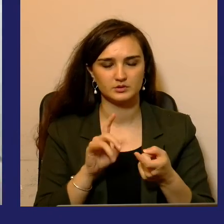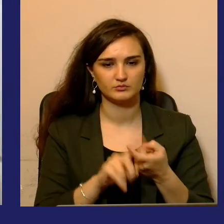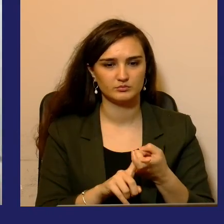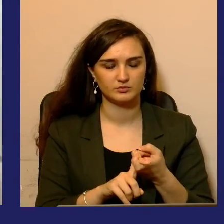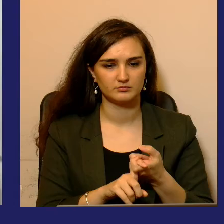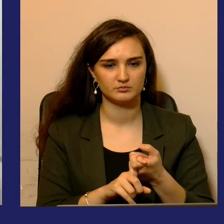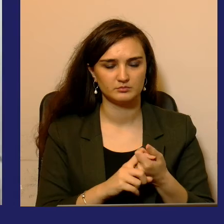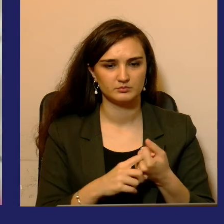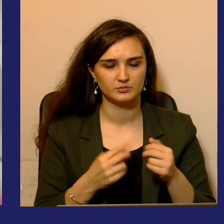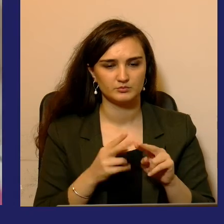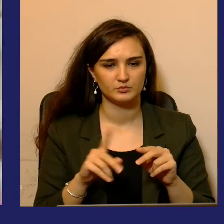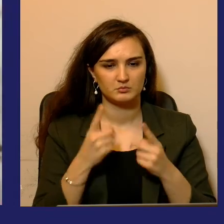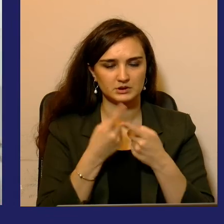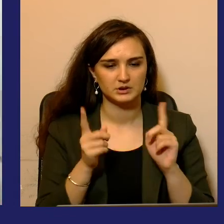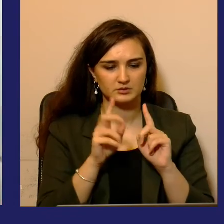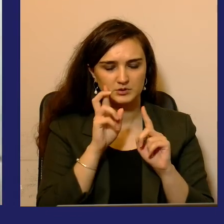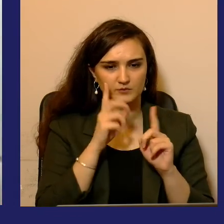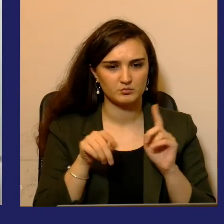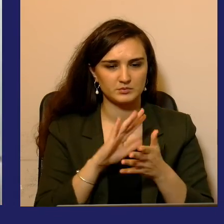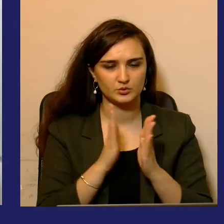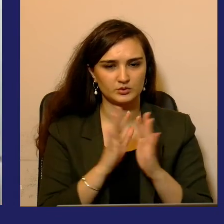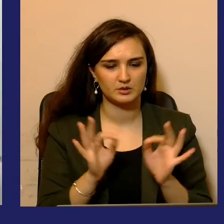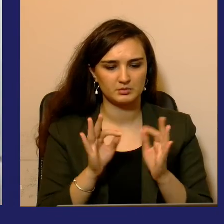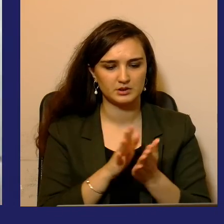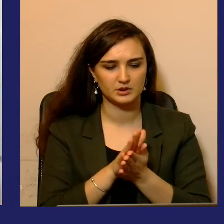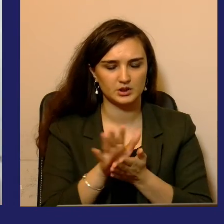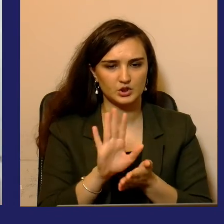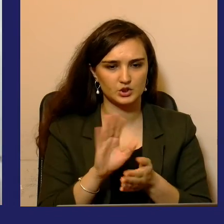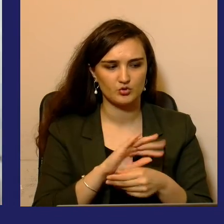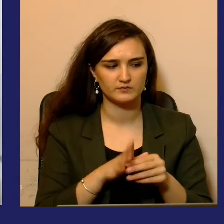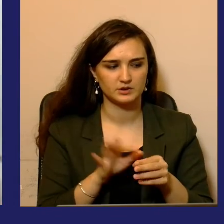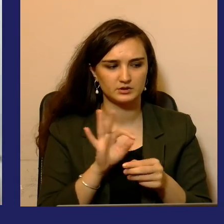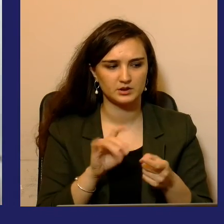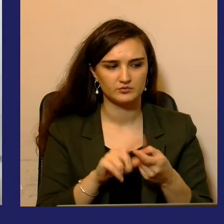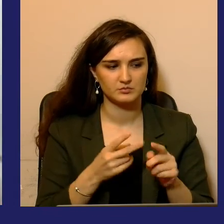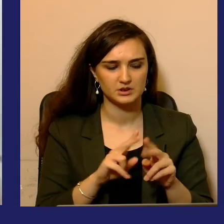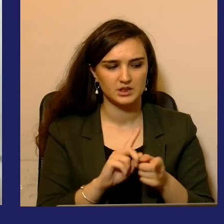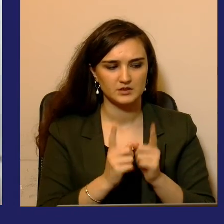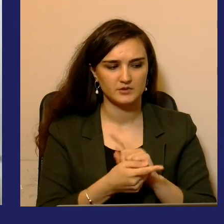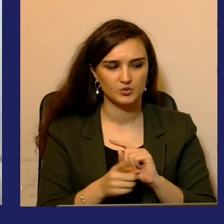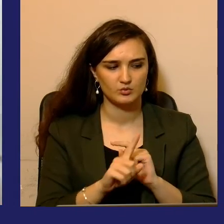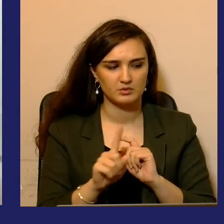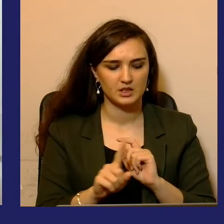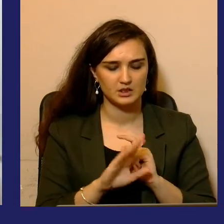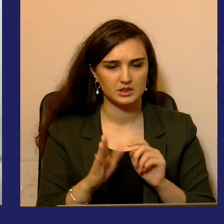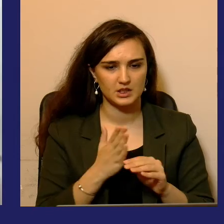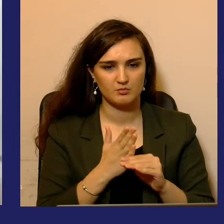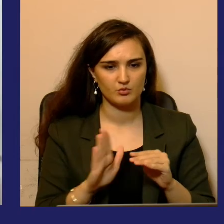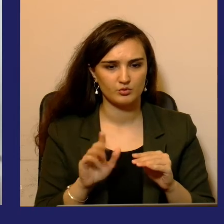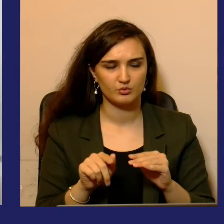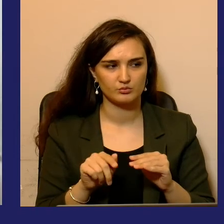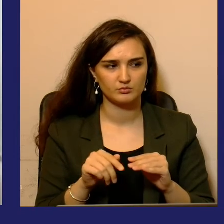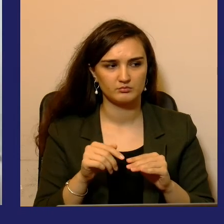in contrast to probably every other country in the world, instead of countercyclical spending by the federal or the